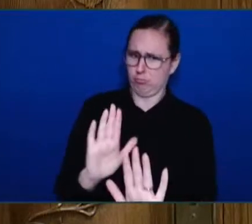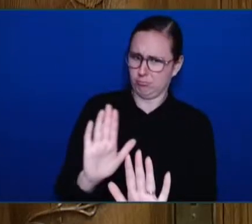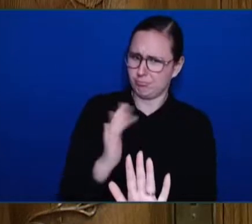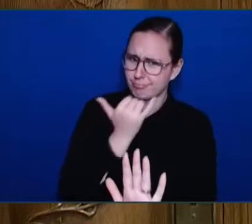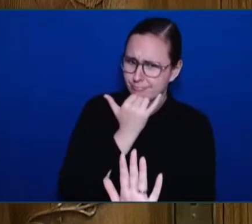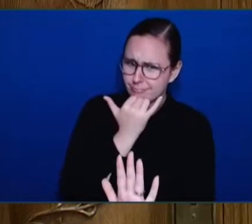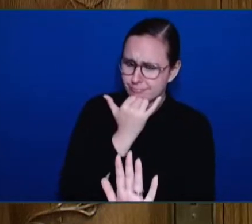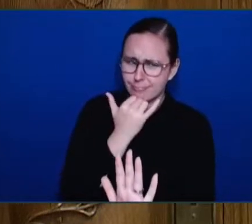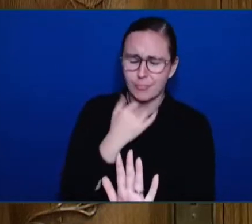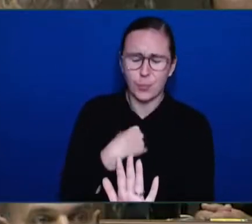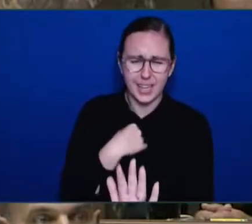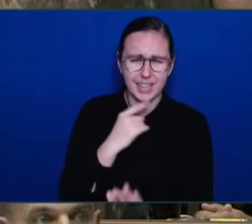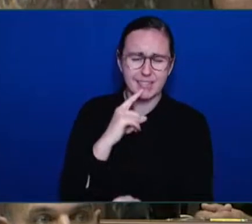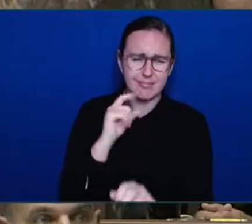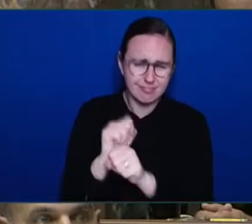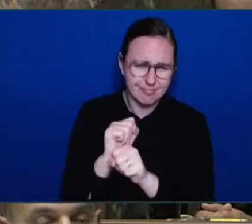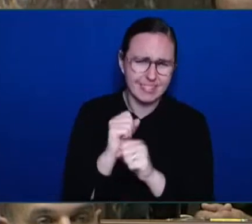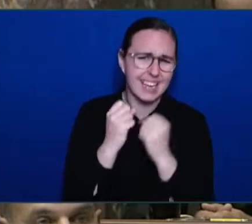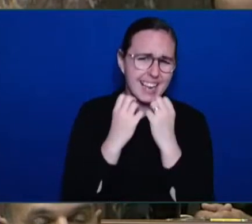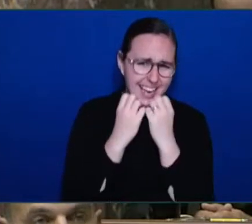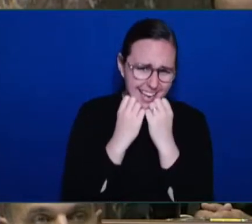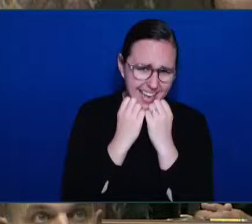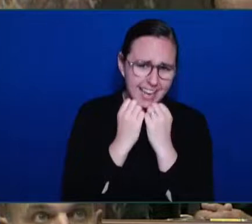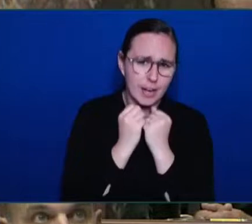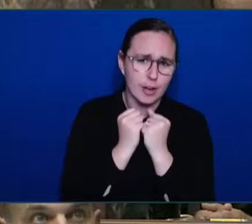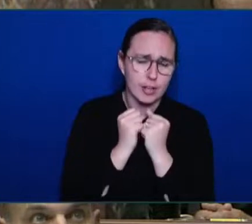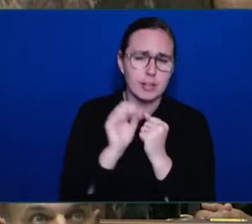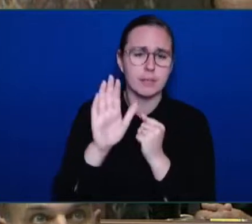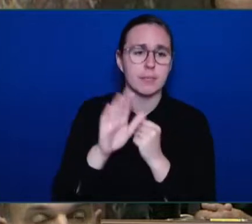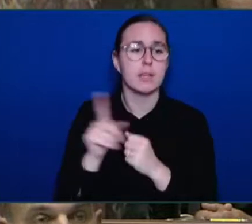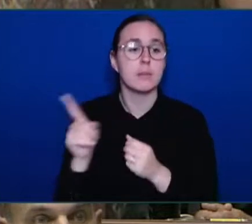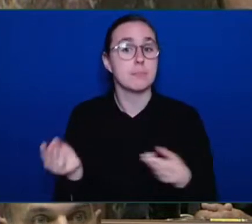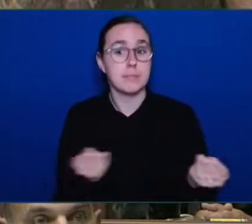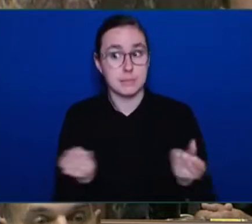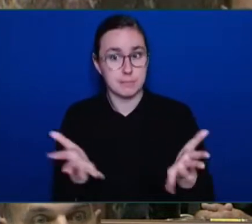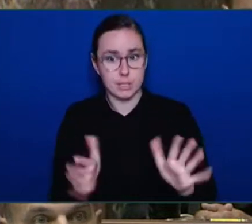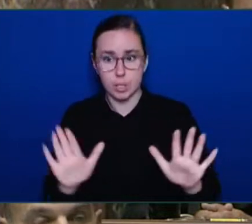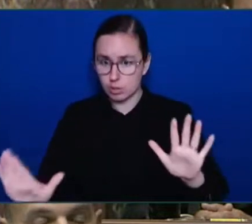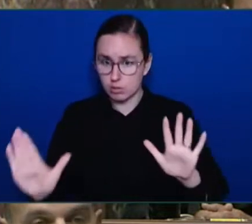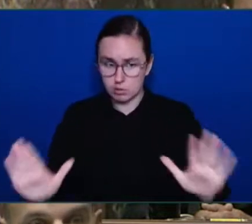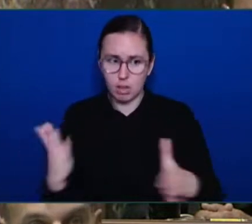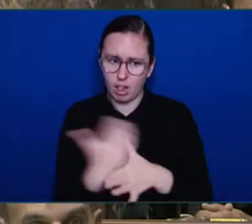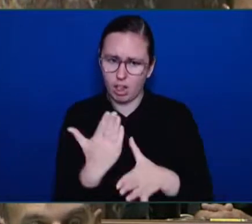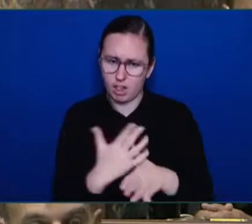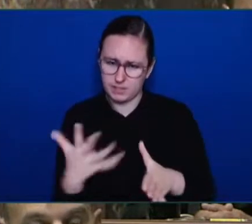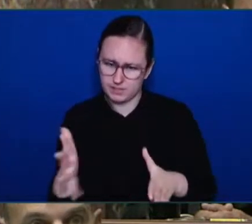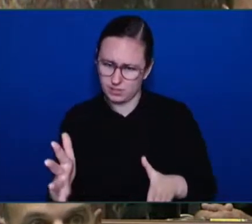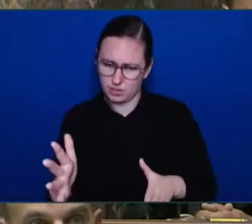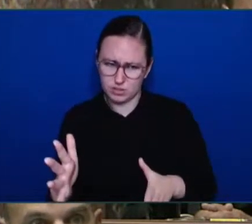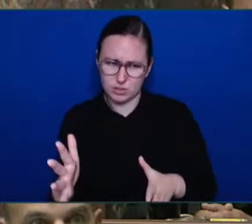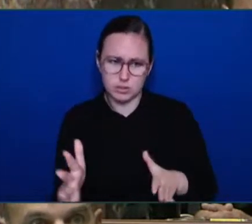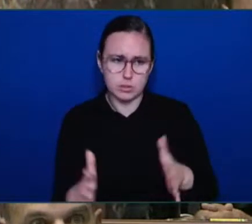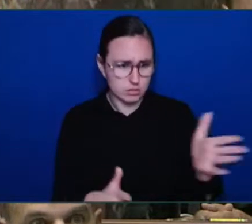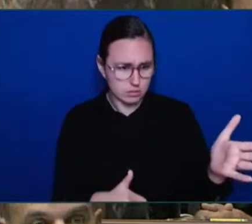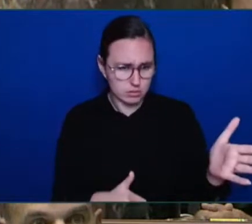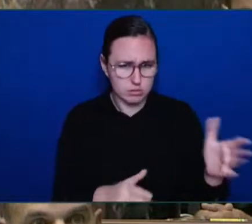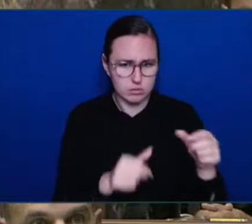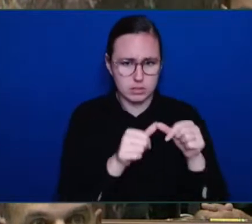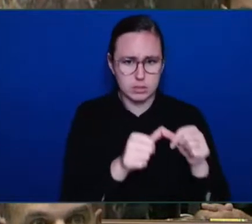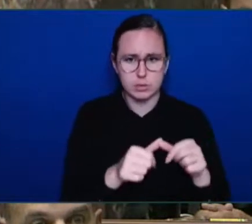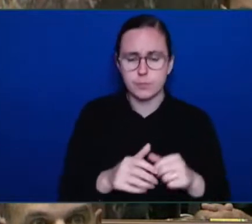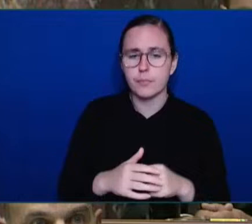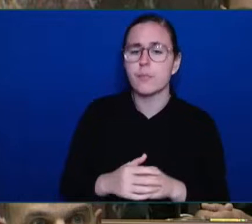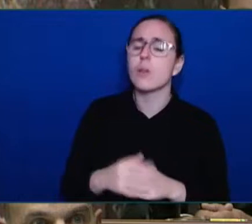Please, continue. That is why, Mr. Speaker, we worked with our municipal colleagues to ensure we understood what was going on in Kelowna, in Victoria,